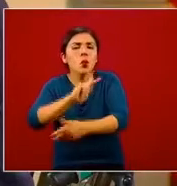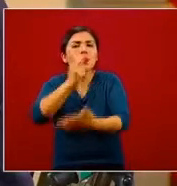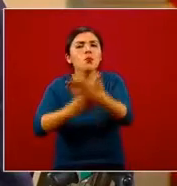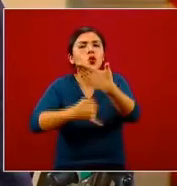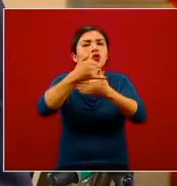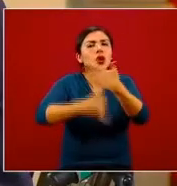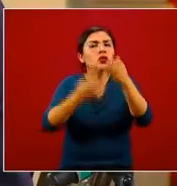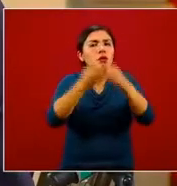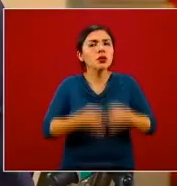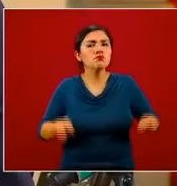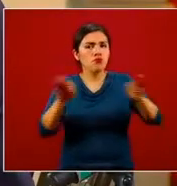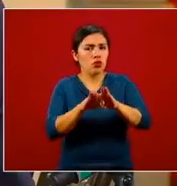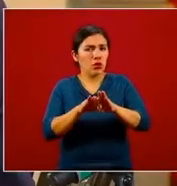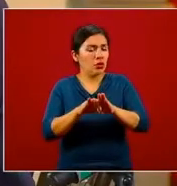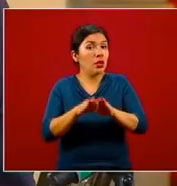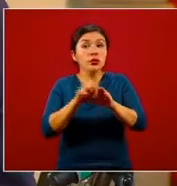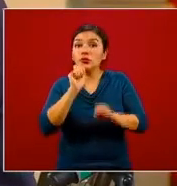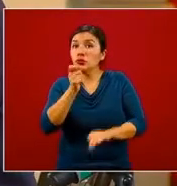way, no.